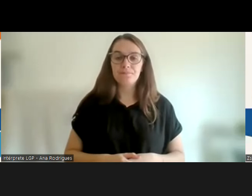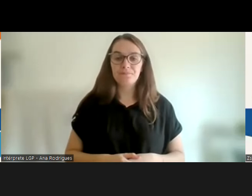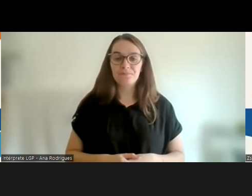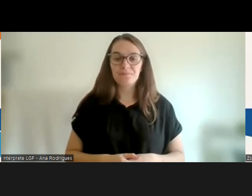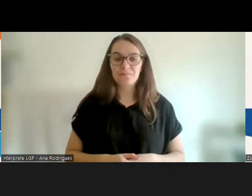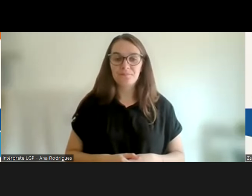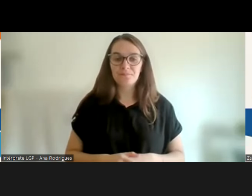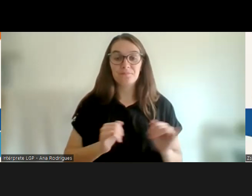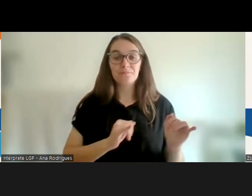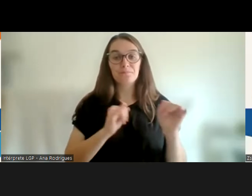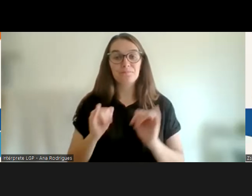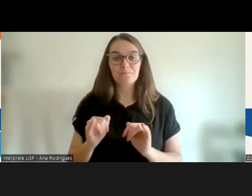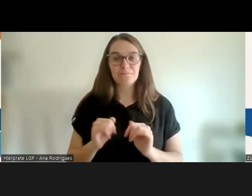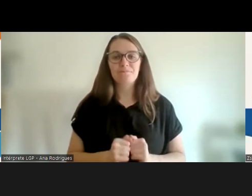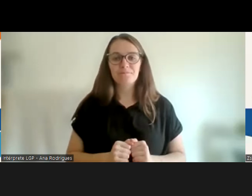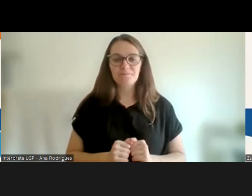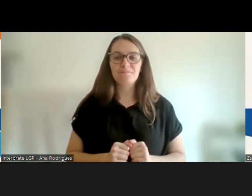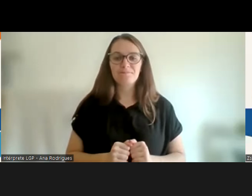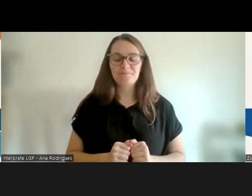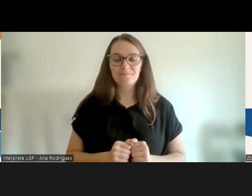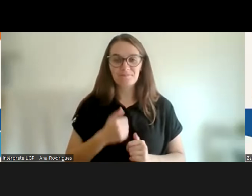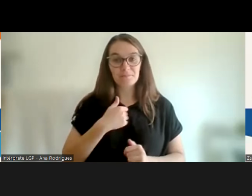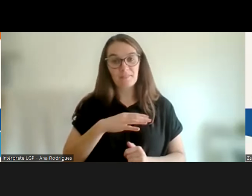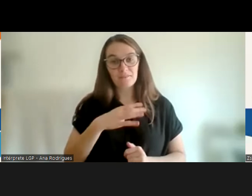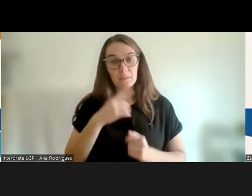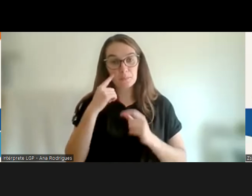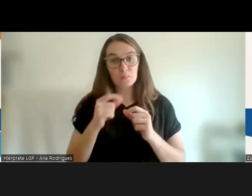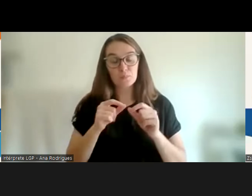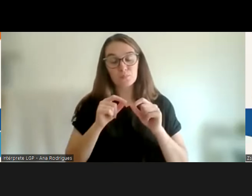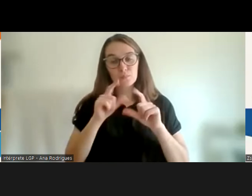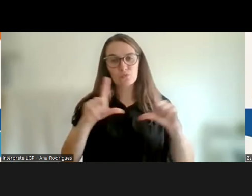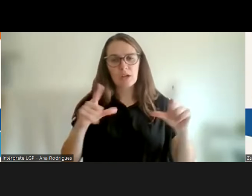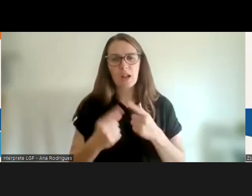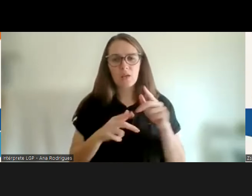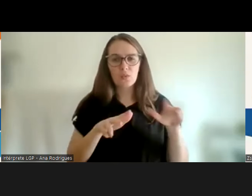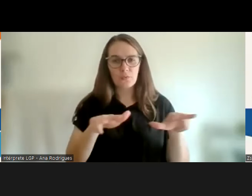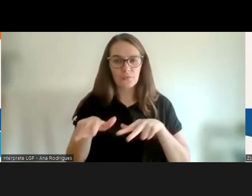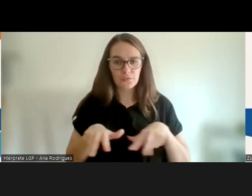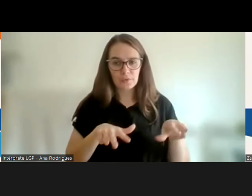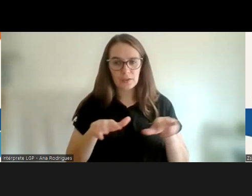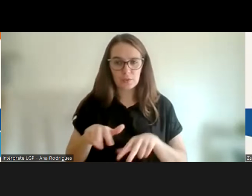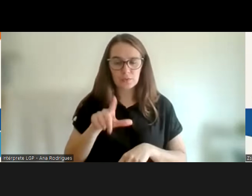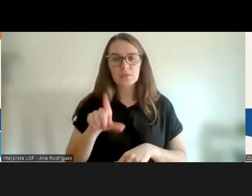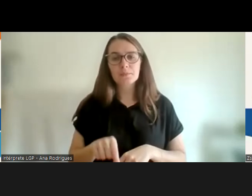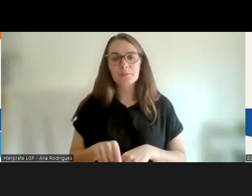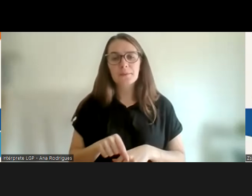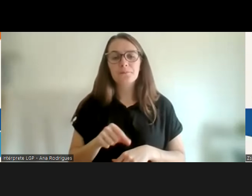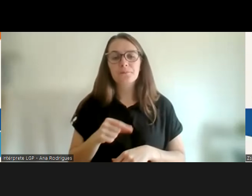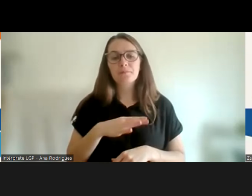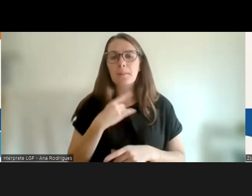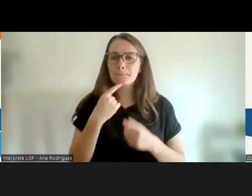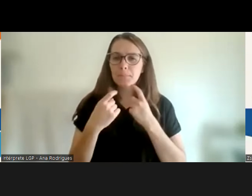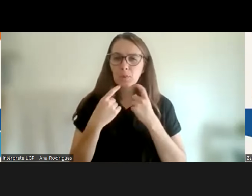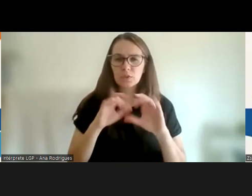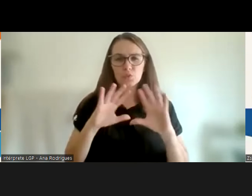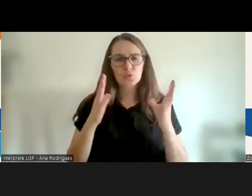up next, we are going to show you some videos and also take some polls. We like to ask the